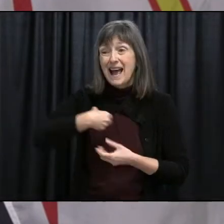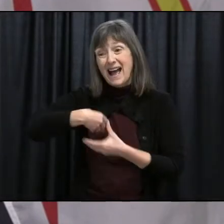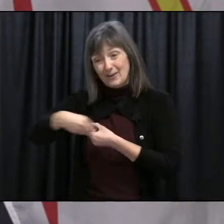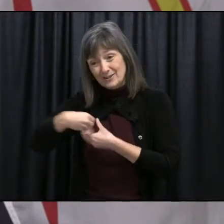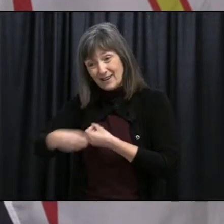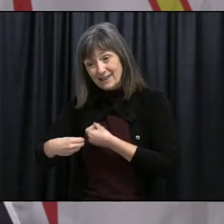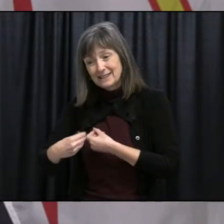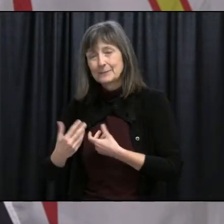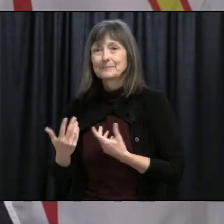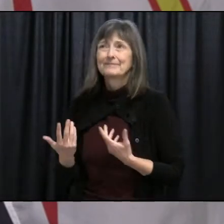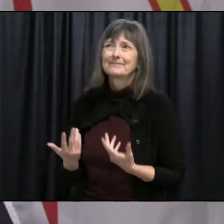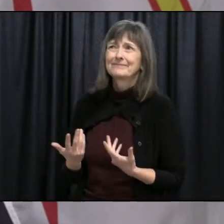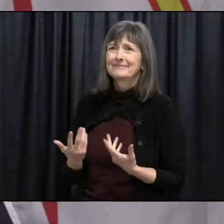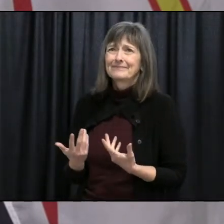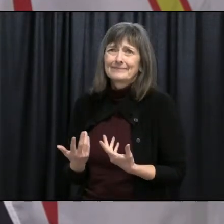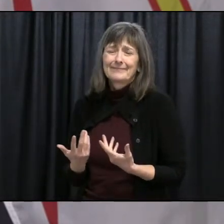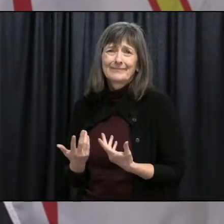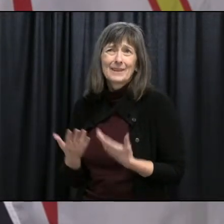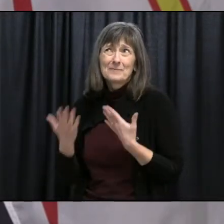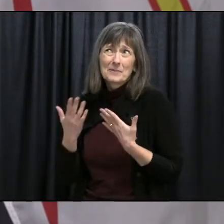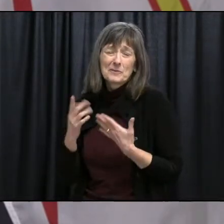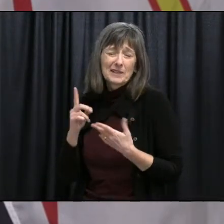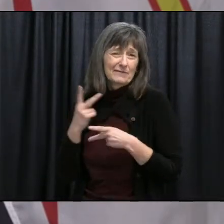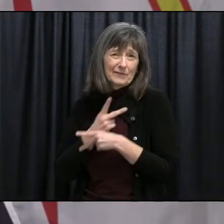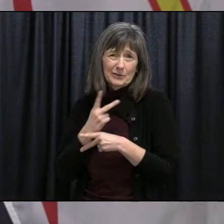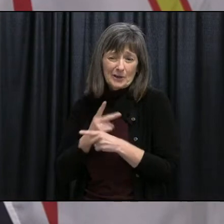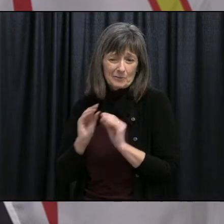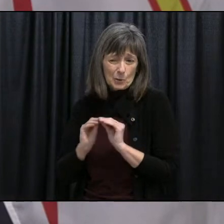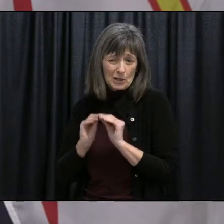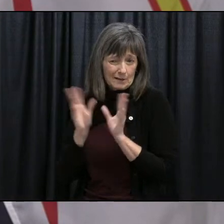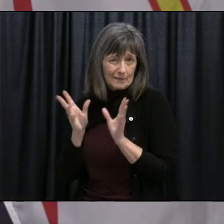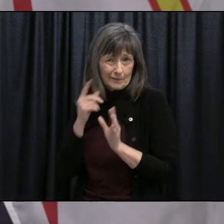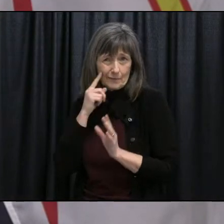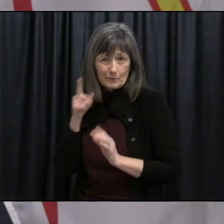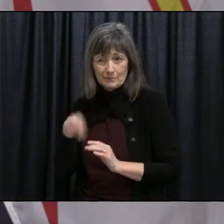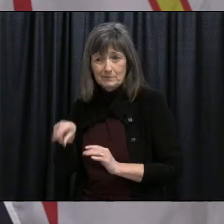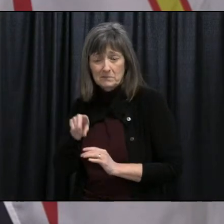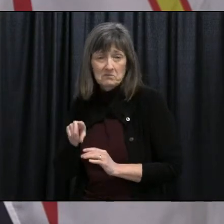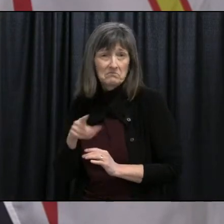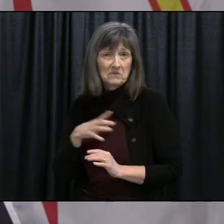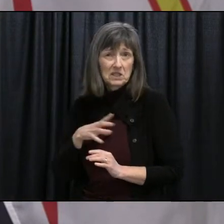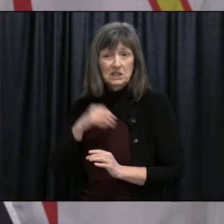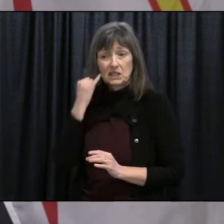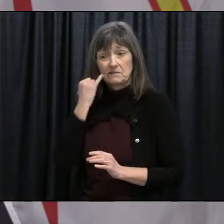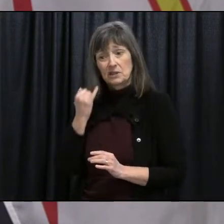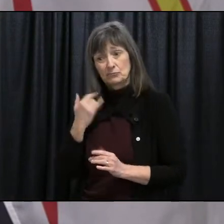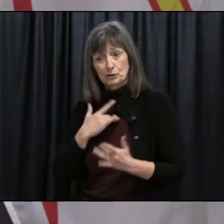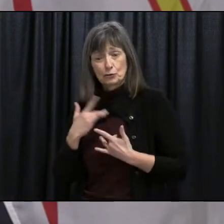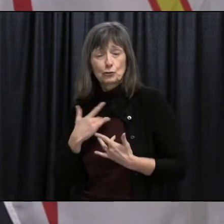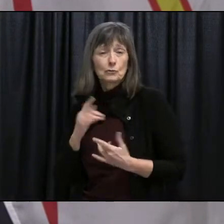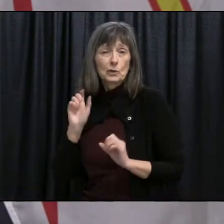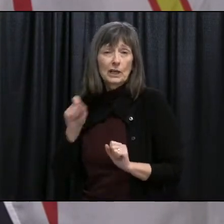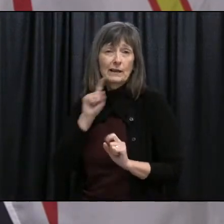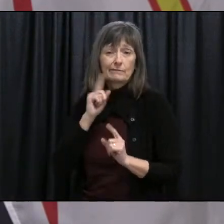question, we can certainly get some clarification on that for operators, if that's a question.